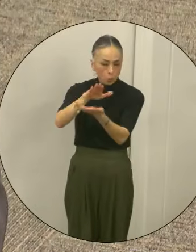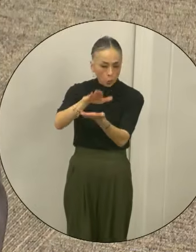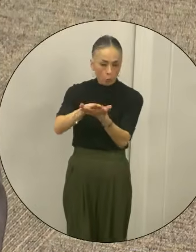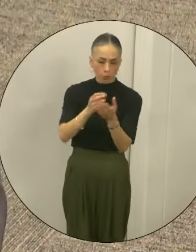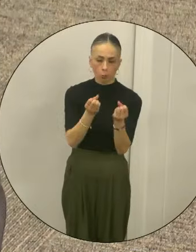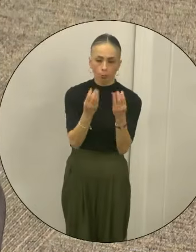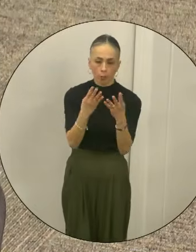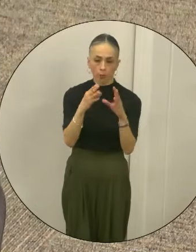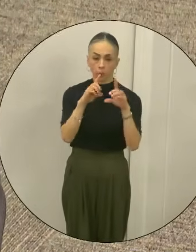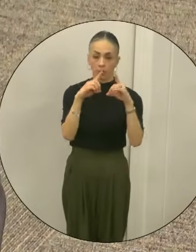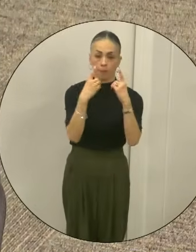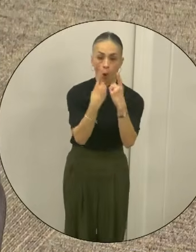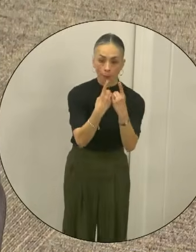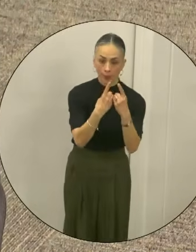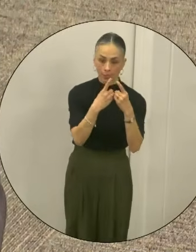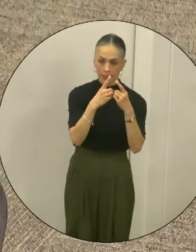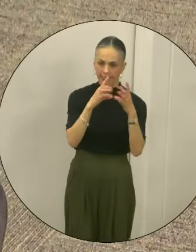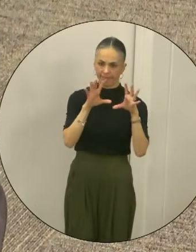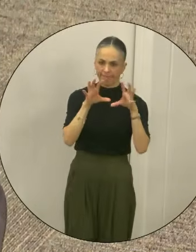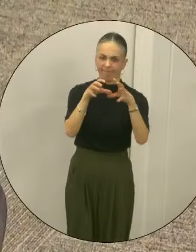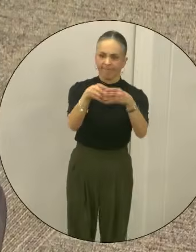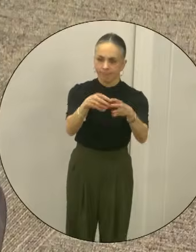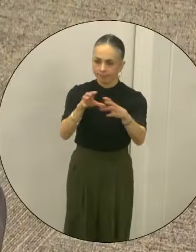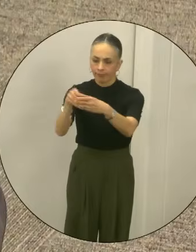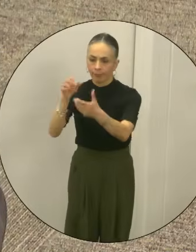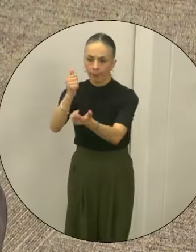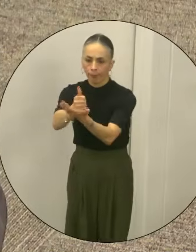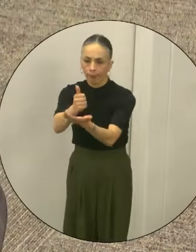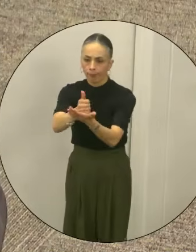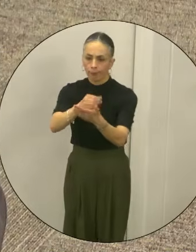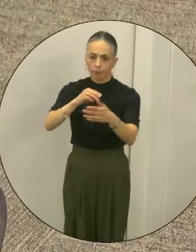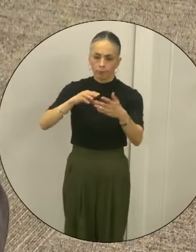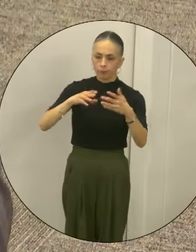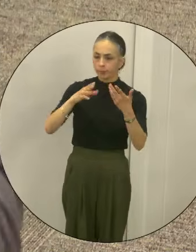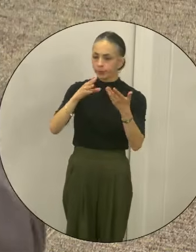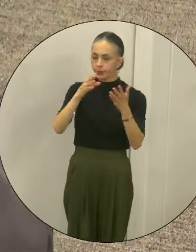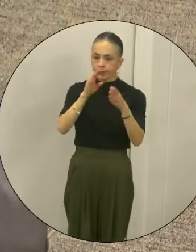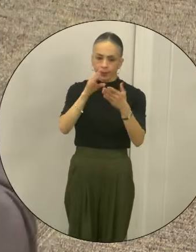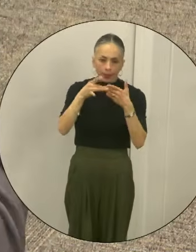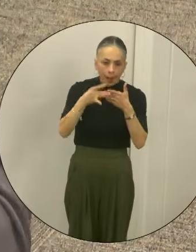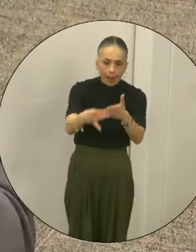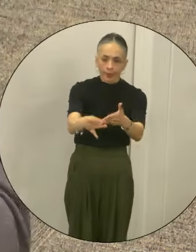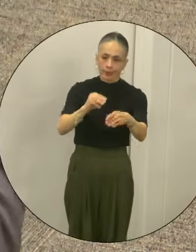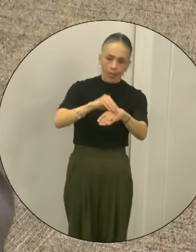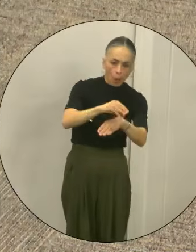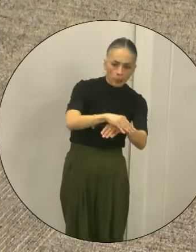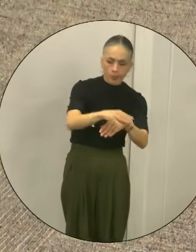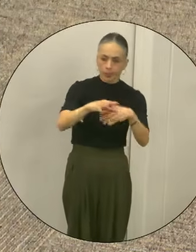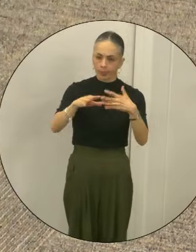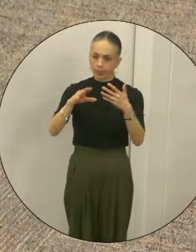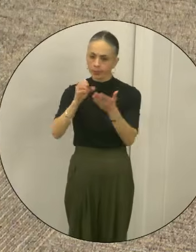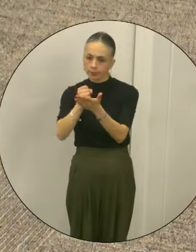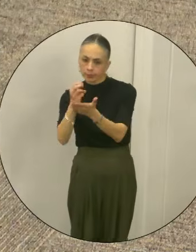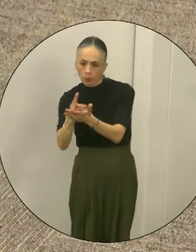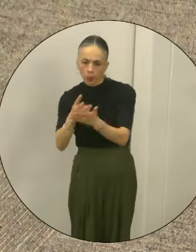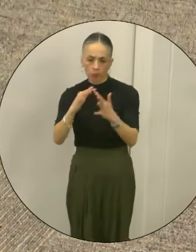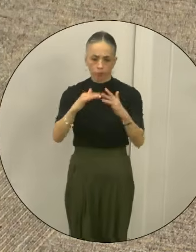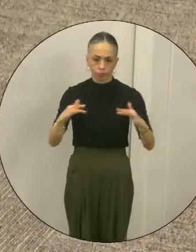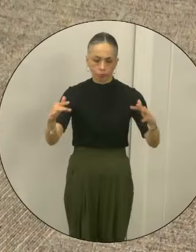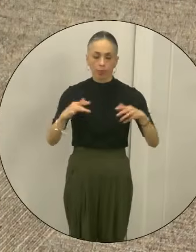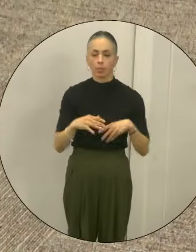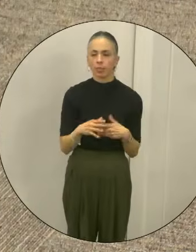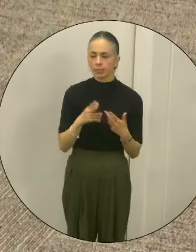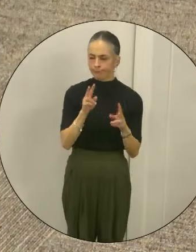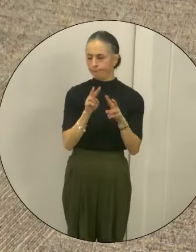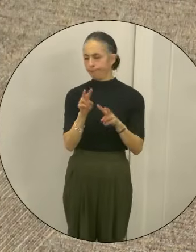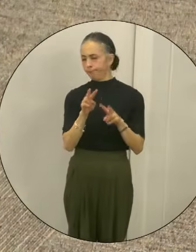and counseling, Dr. Scavella's department, mine, guidance and counseling, MTSS, just really coming in and evaluating what the needs of that school are,